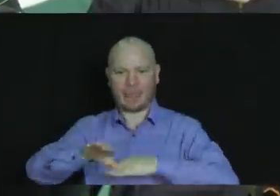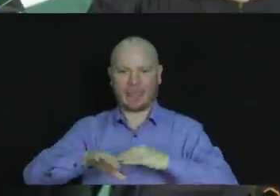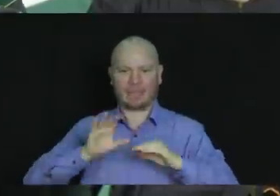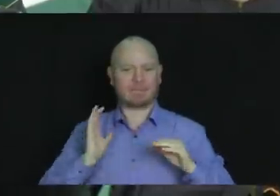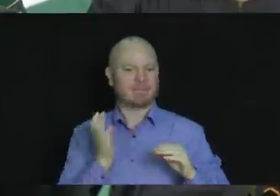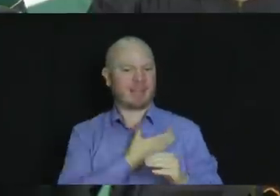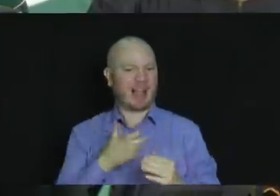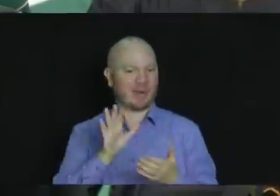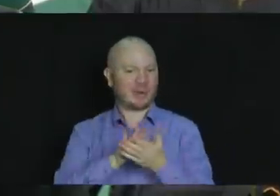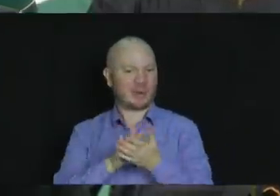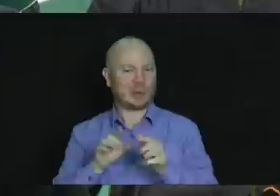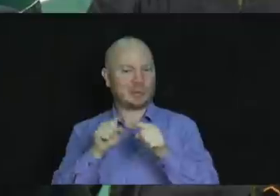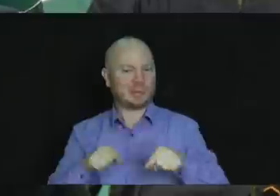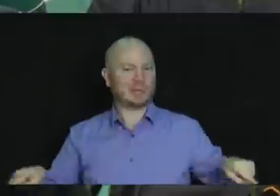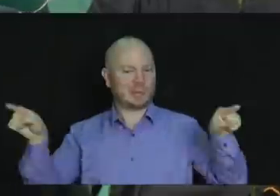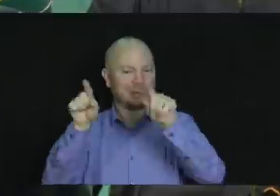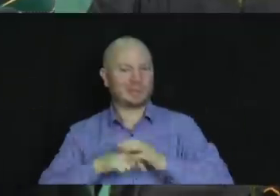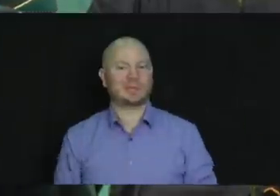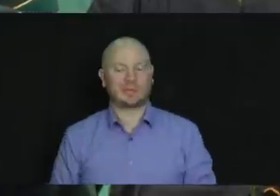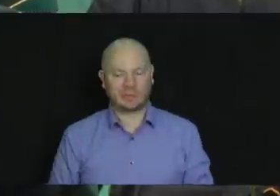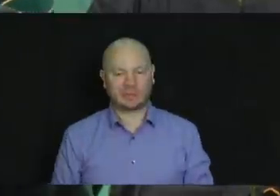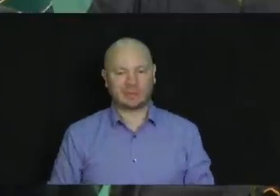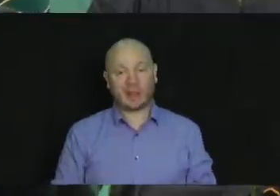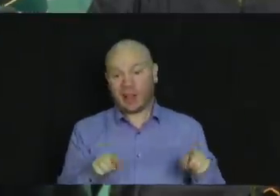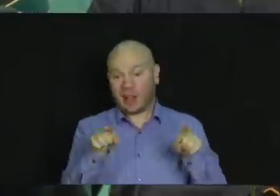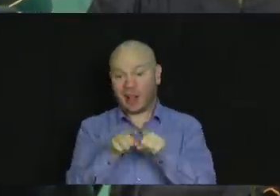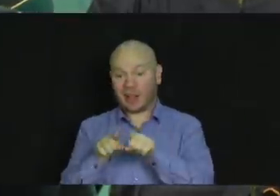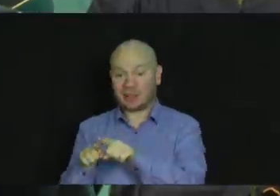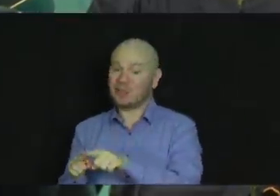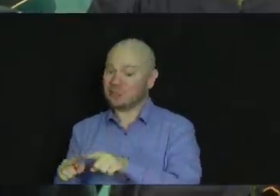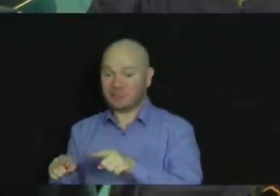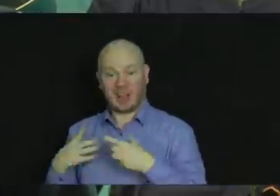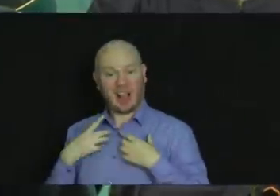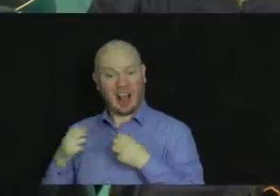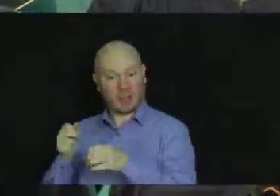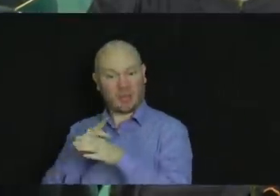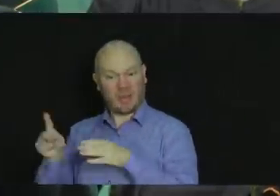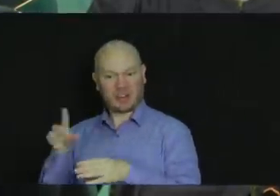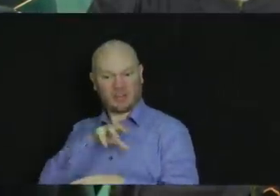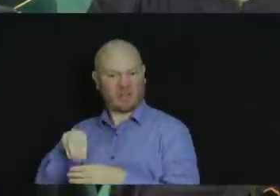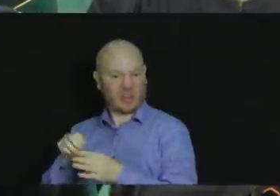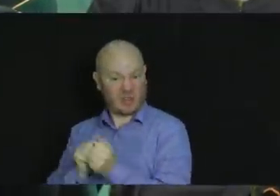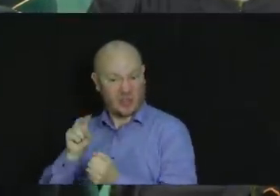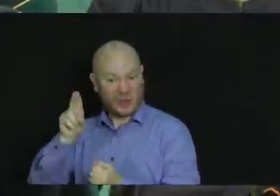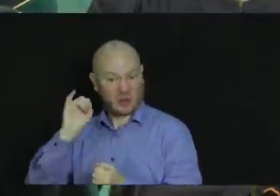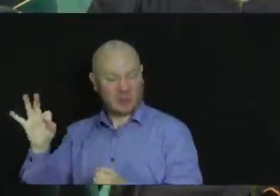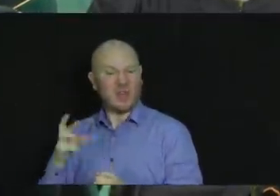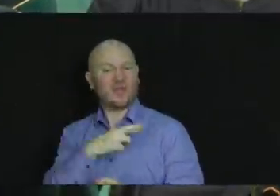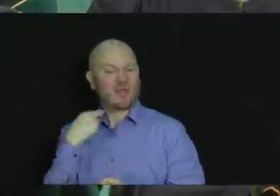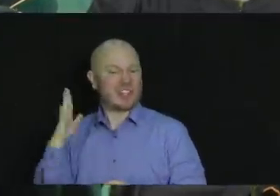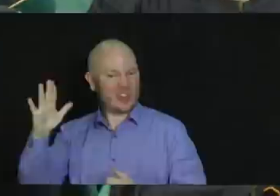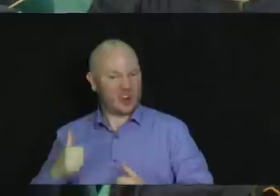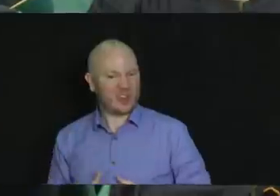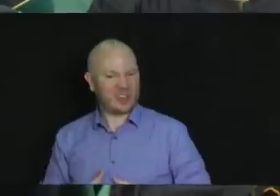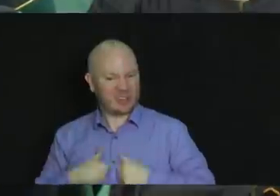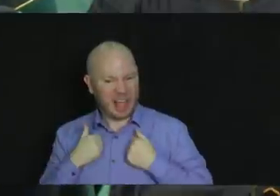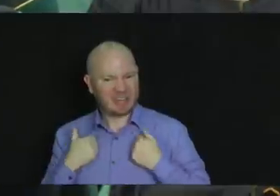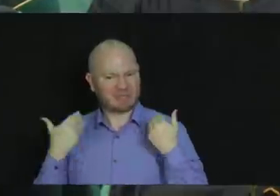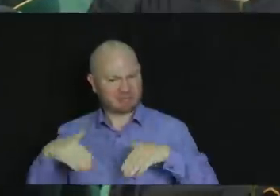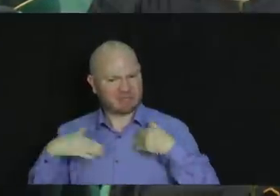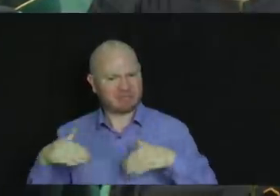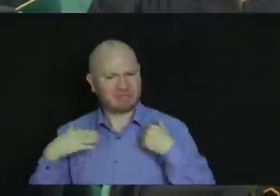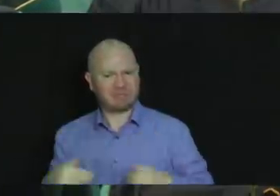Consider also the USF health professionals who literally risked their lives and met critical gaps in care